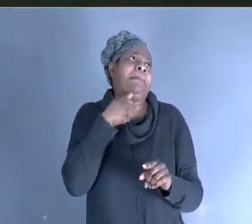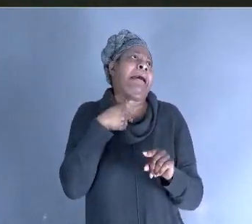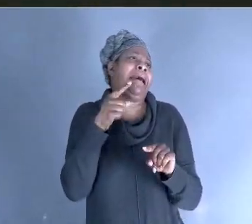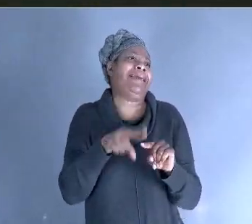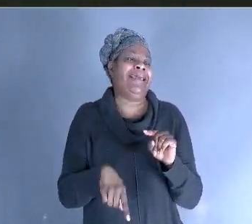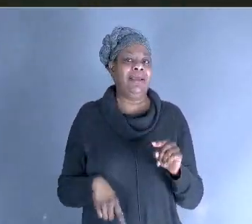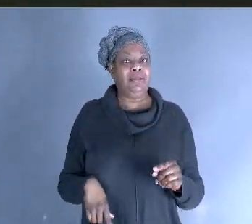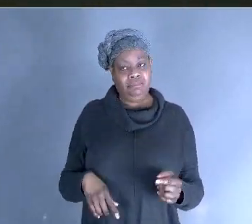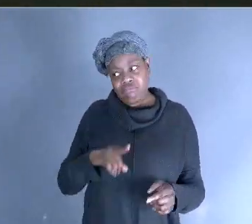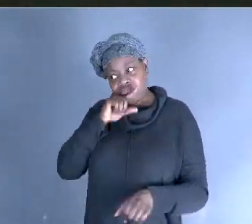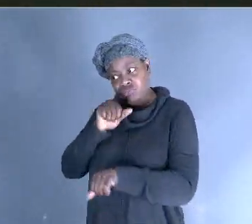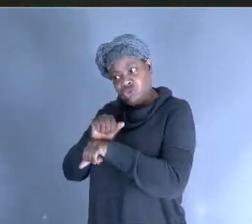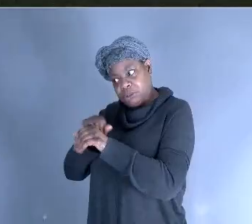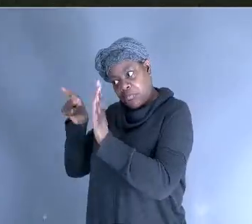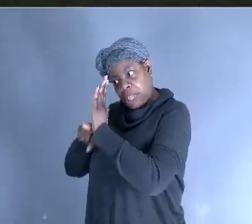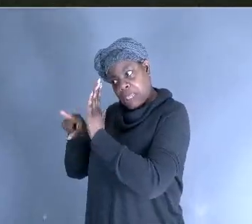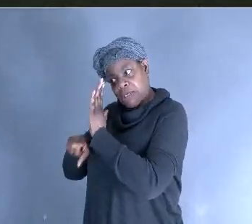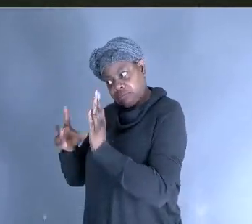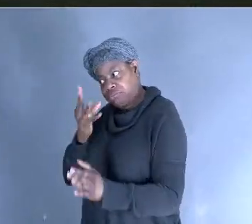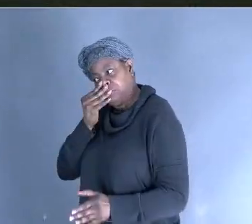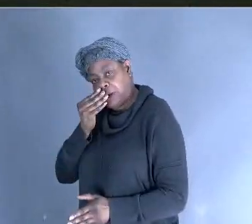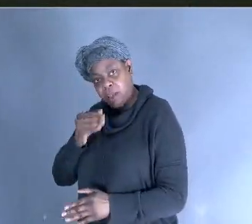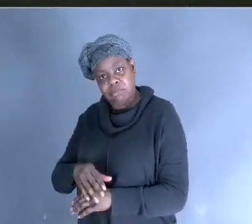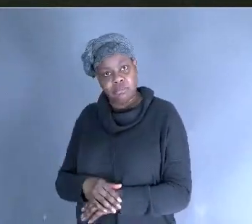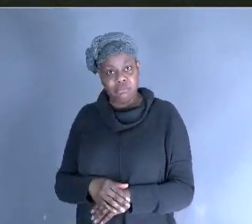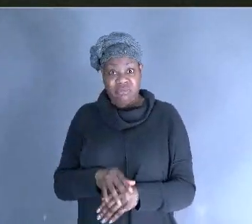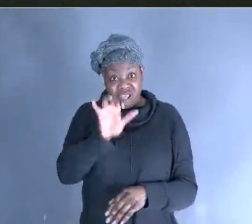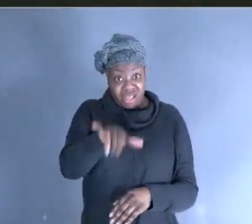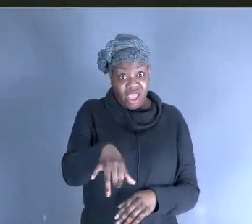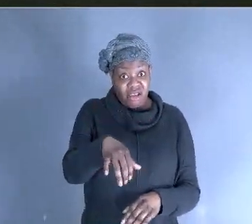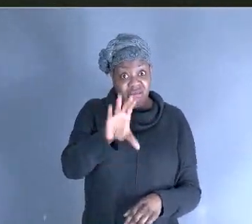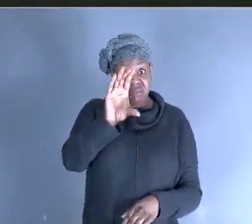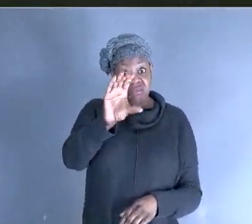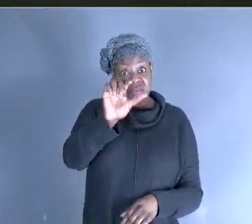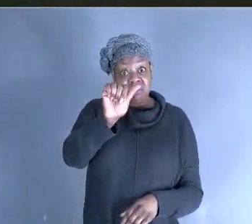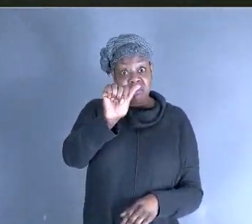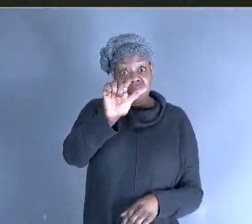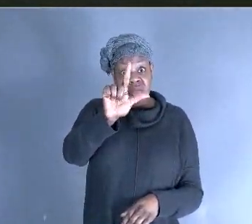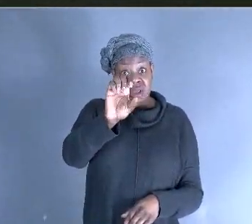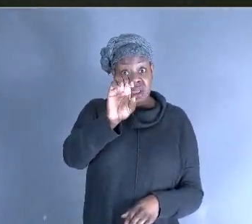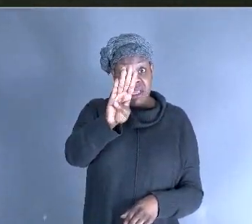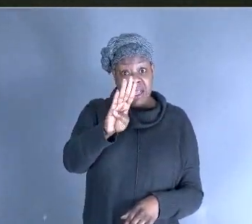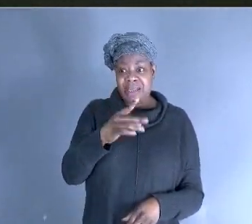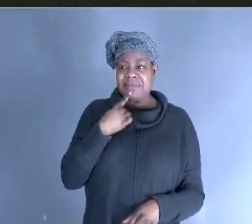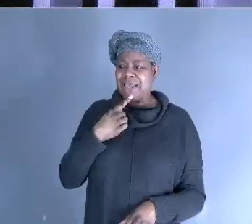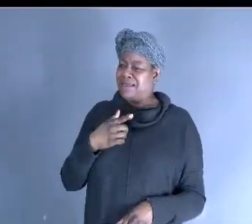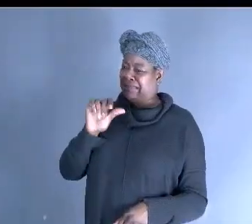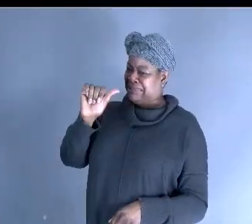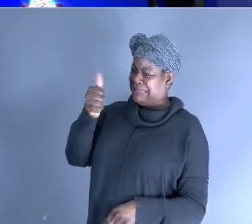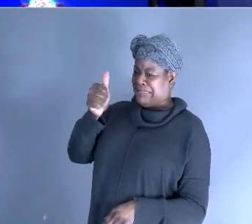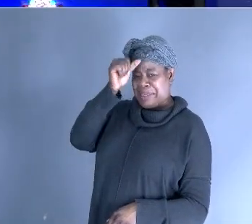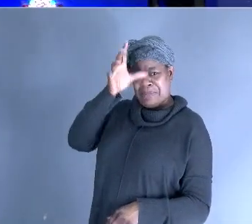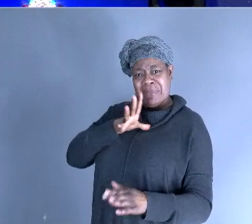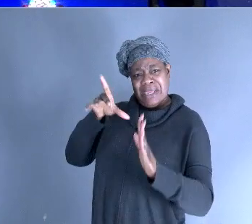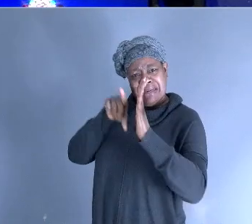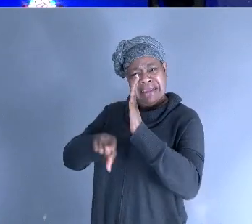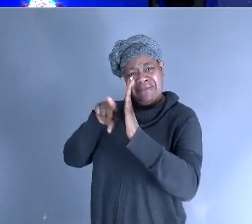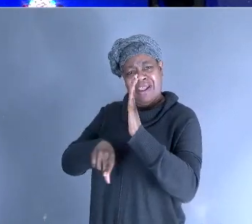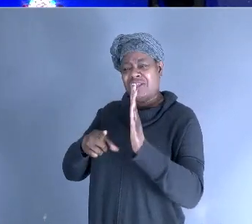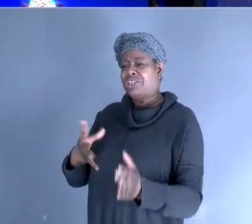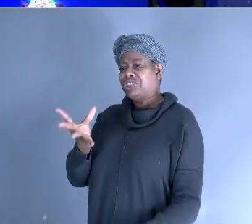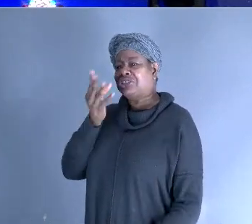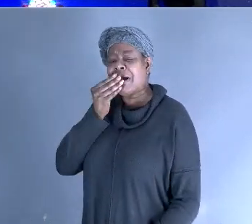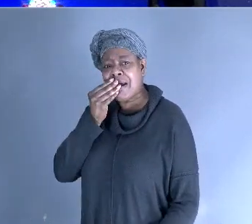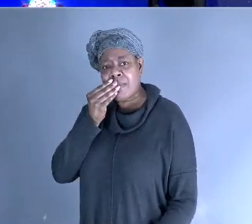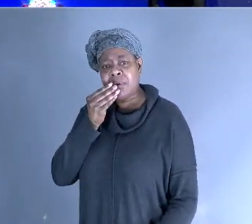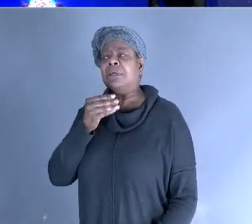But Caleb said, shut up. Silenced the people before Moses and said, we